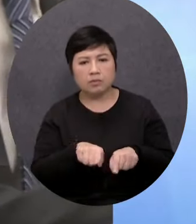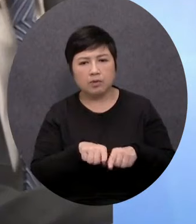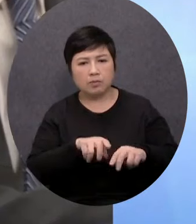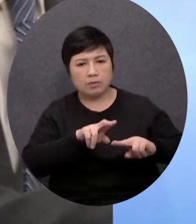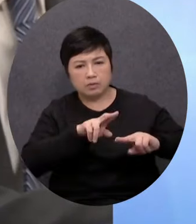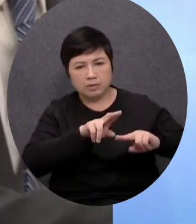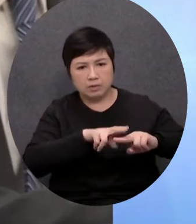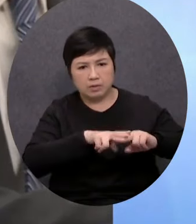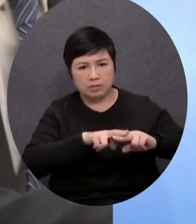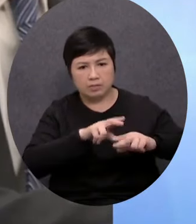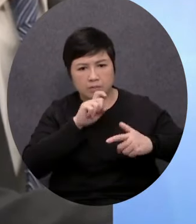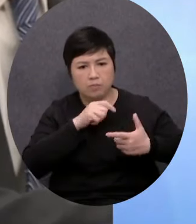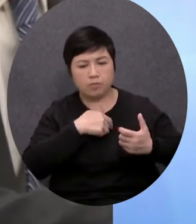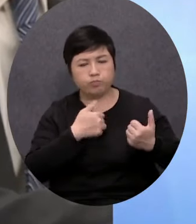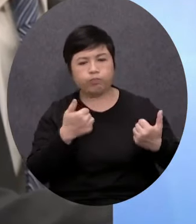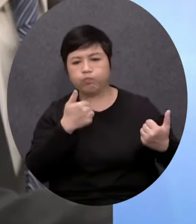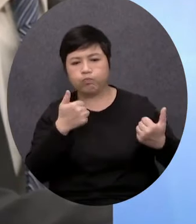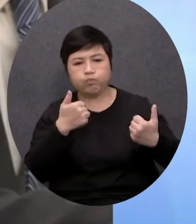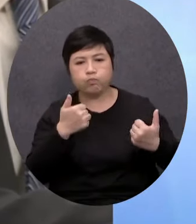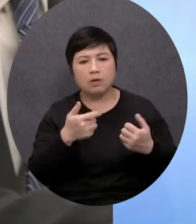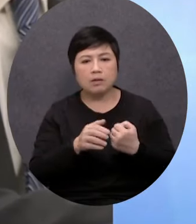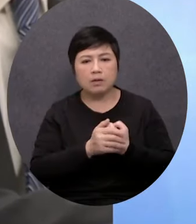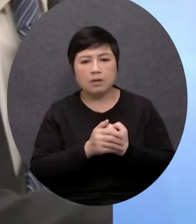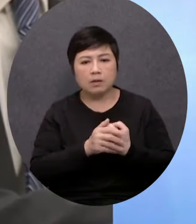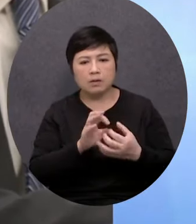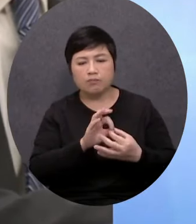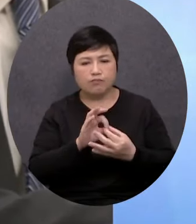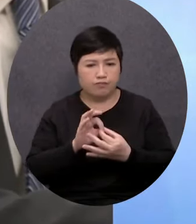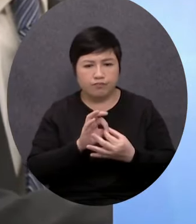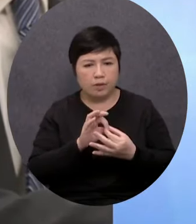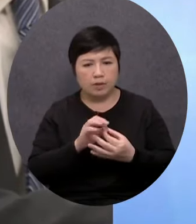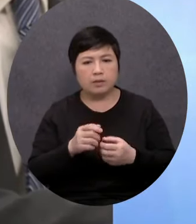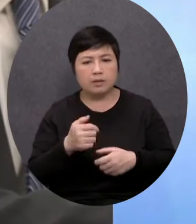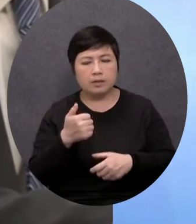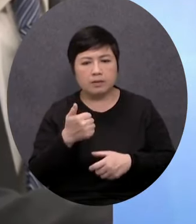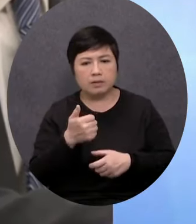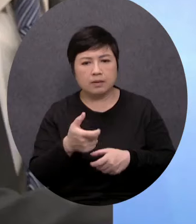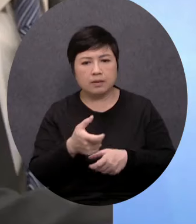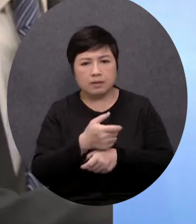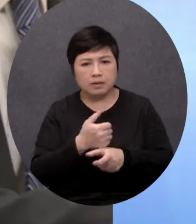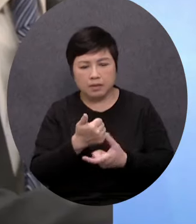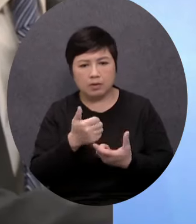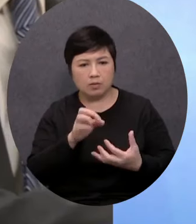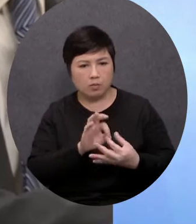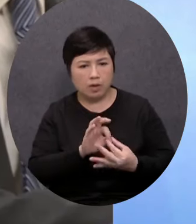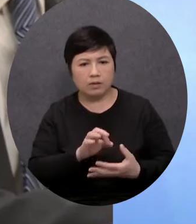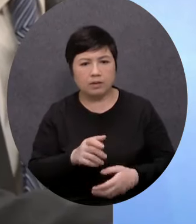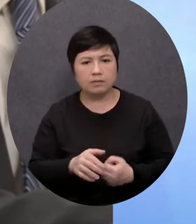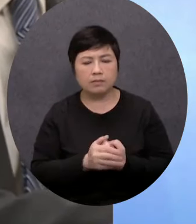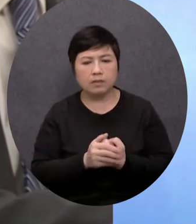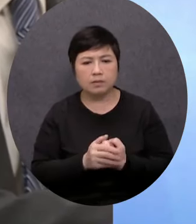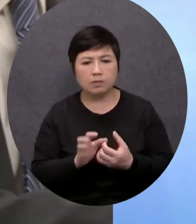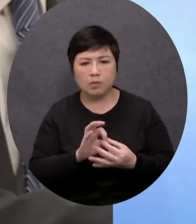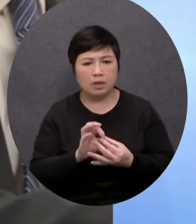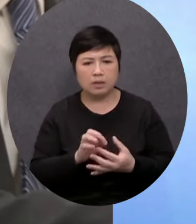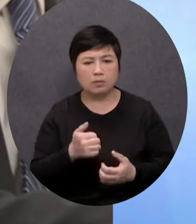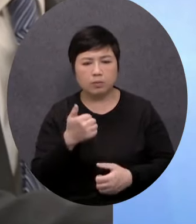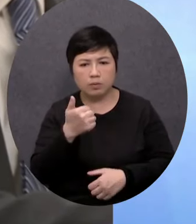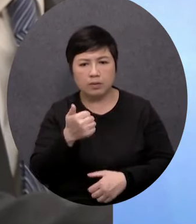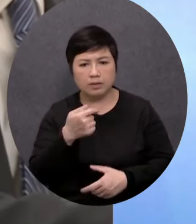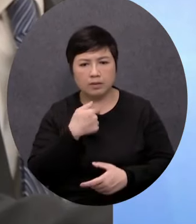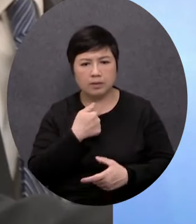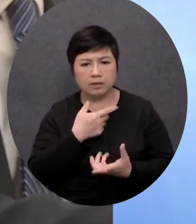economic relationship with China.That benefits both sides. But a healthy relationship must provide